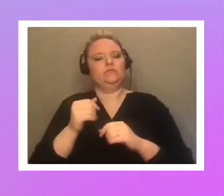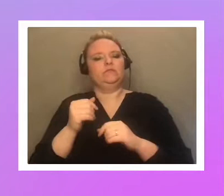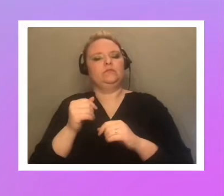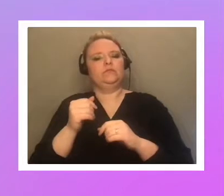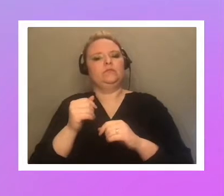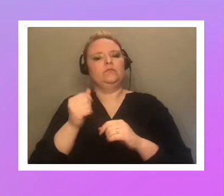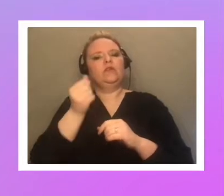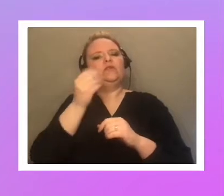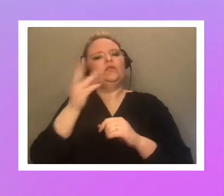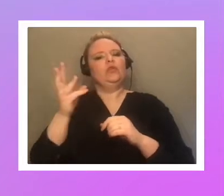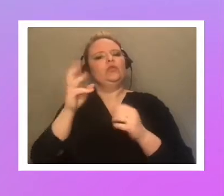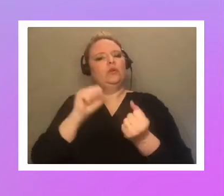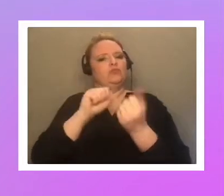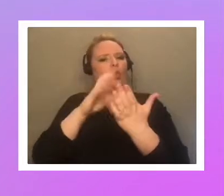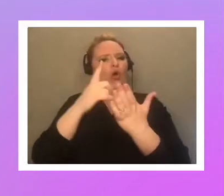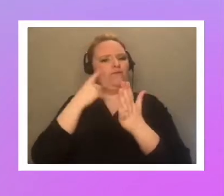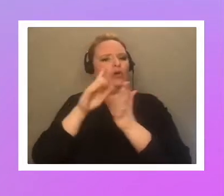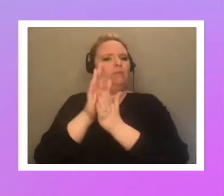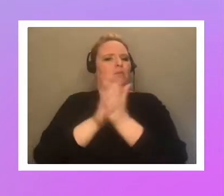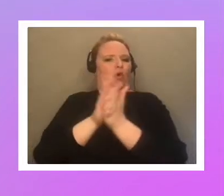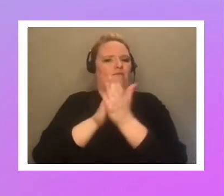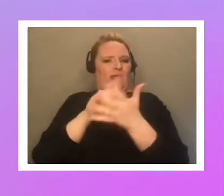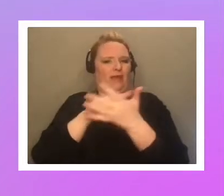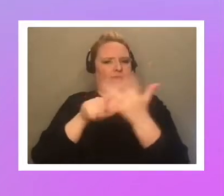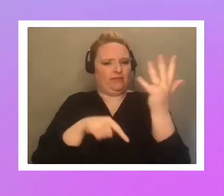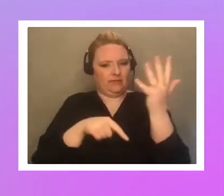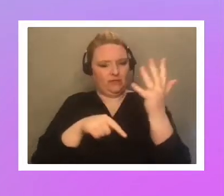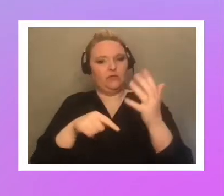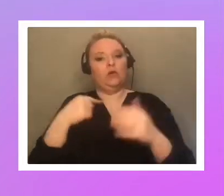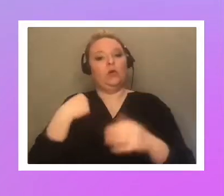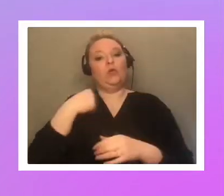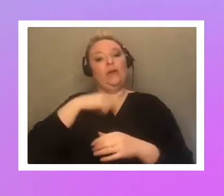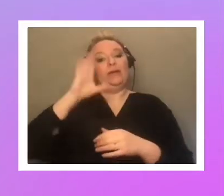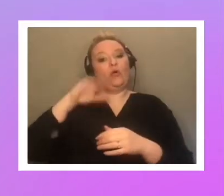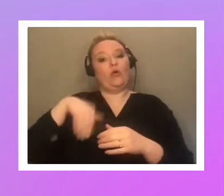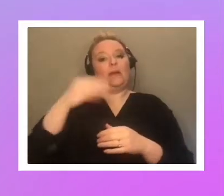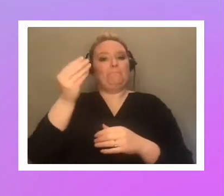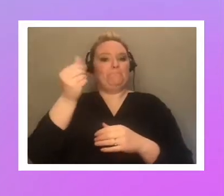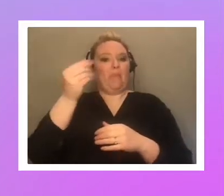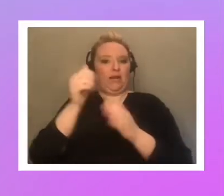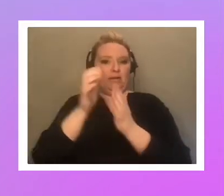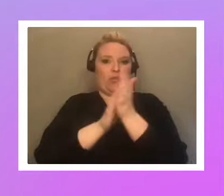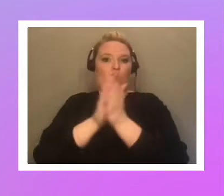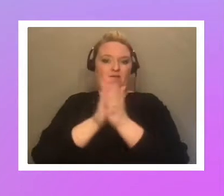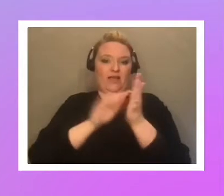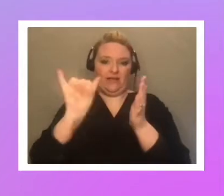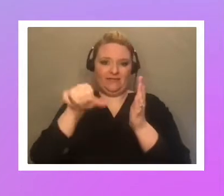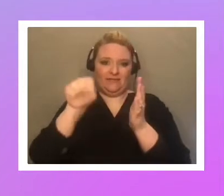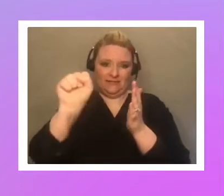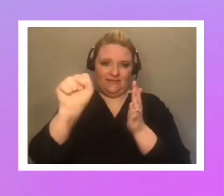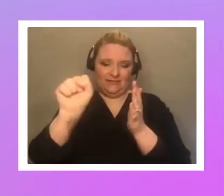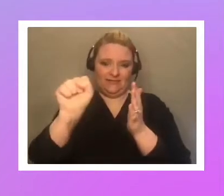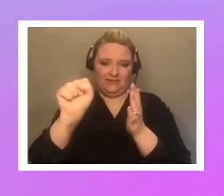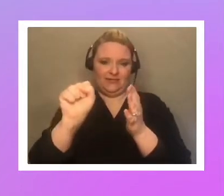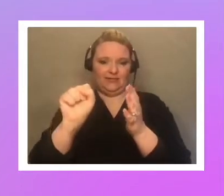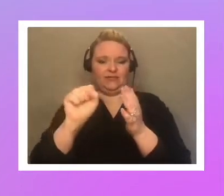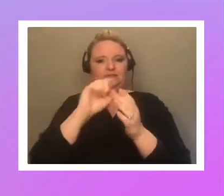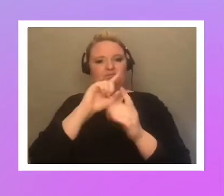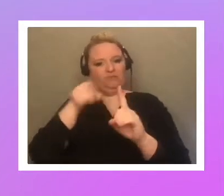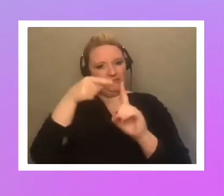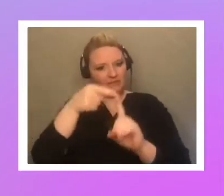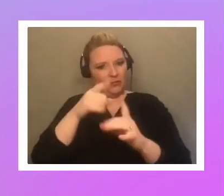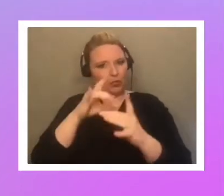to motivate them. Now, we all know that money is a motivator when it comes